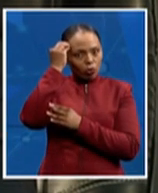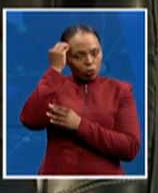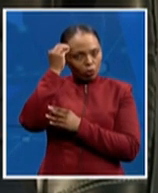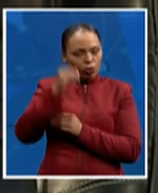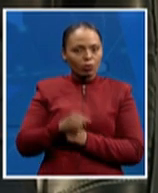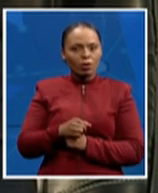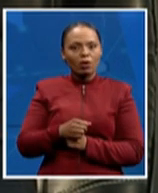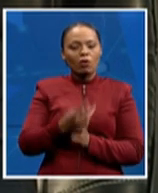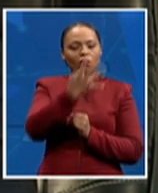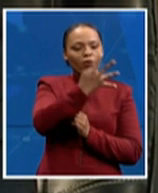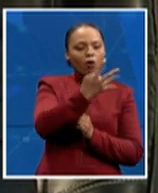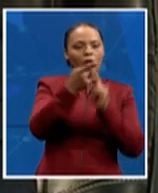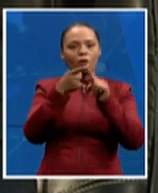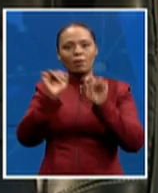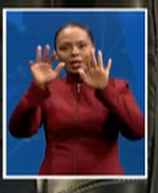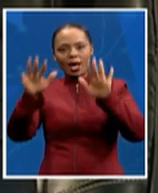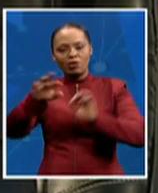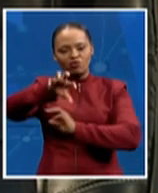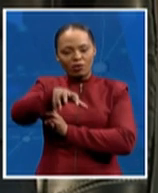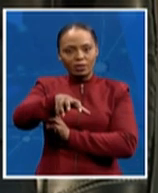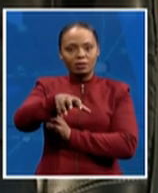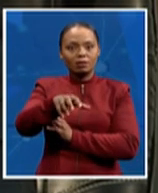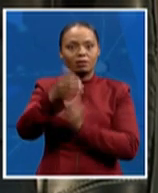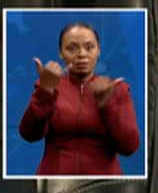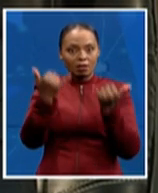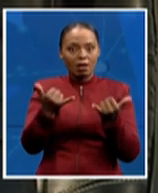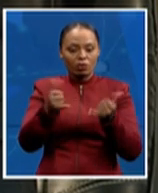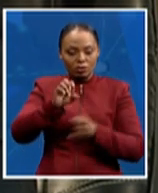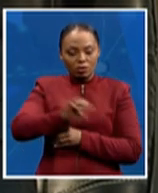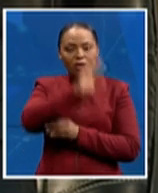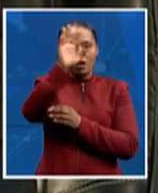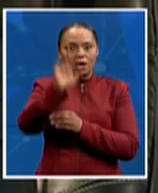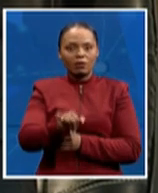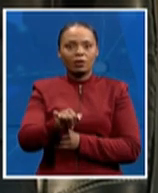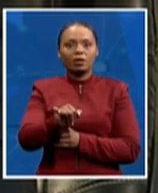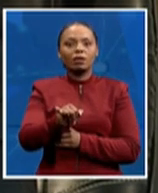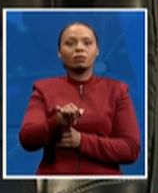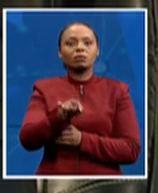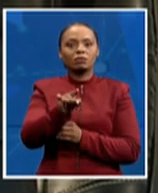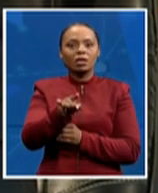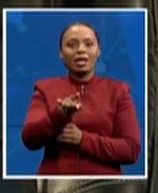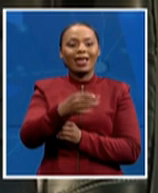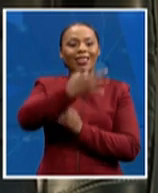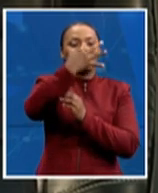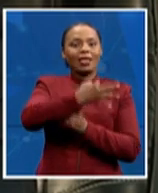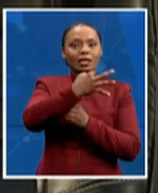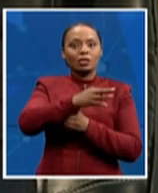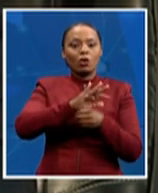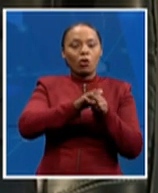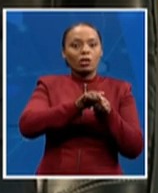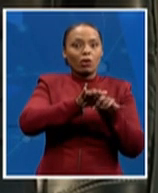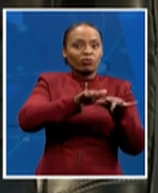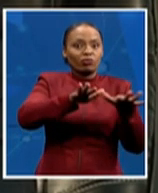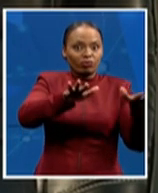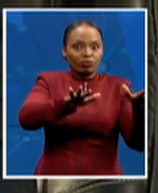country are already battling a third wave of infections, which should send a